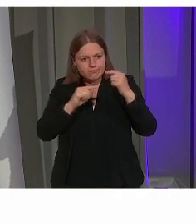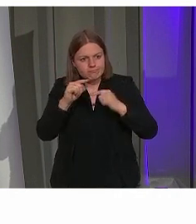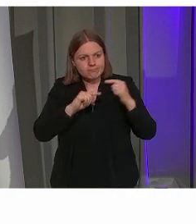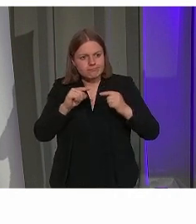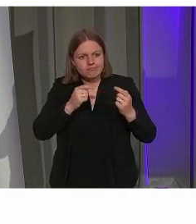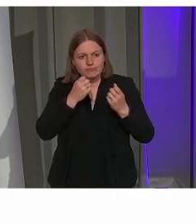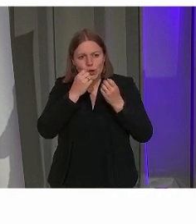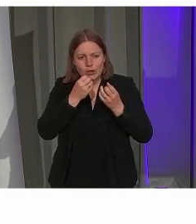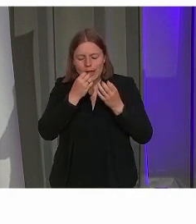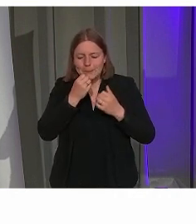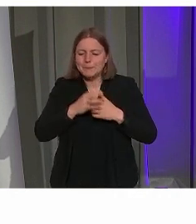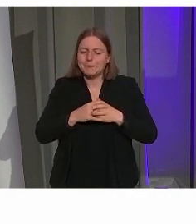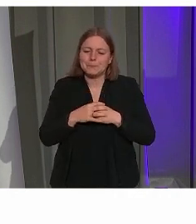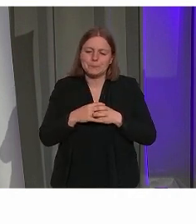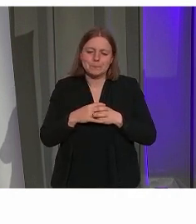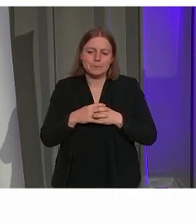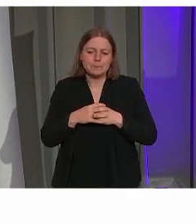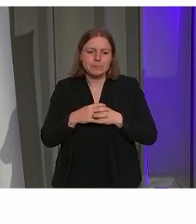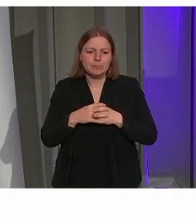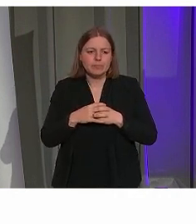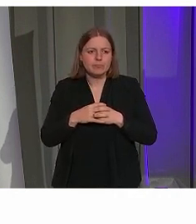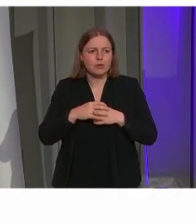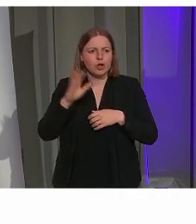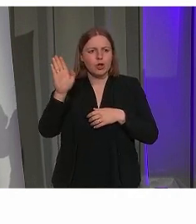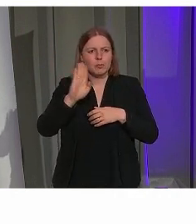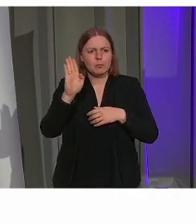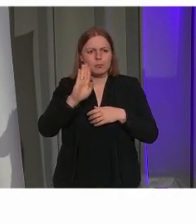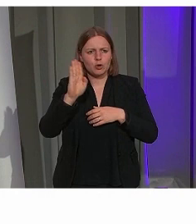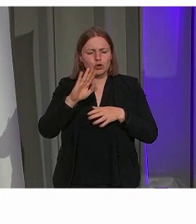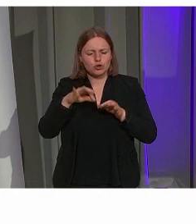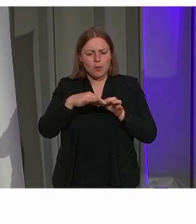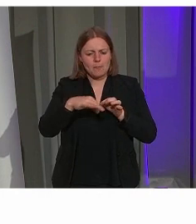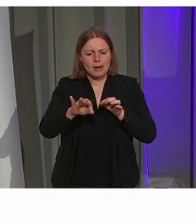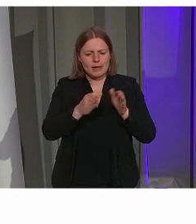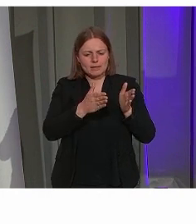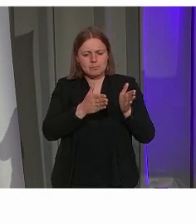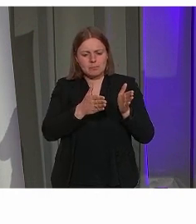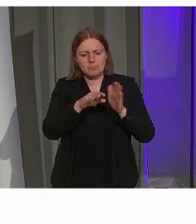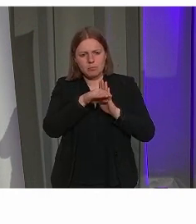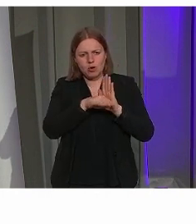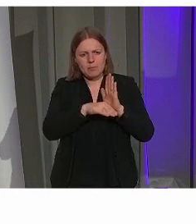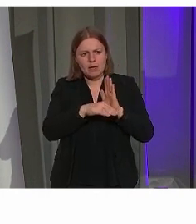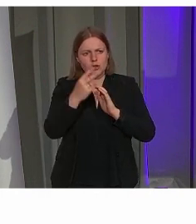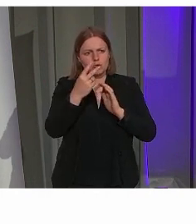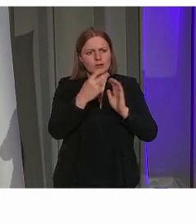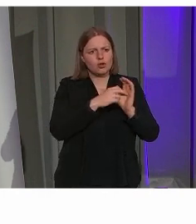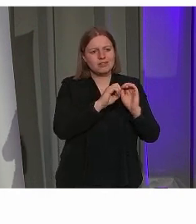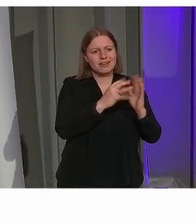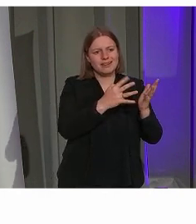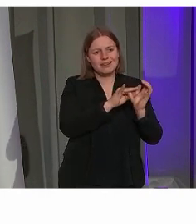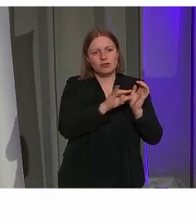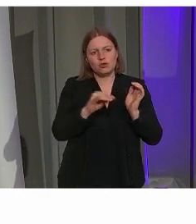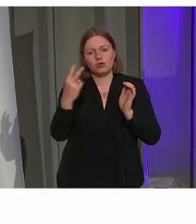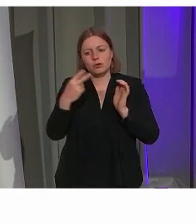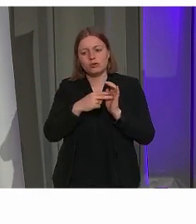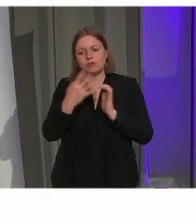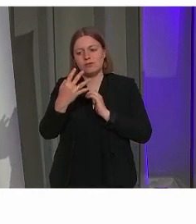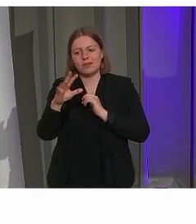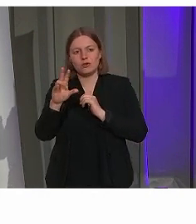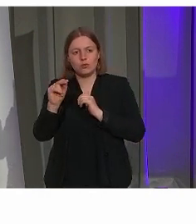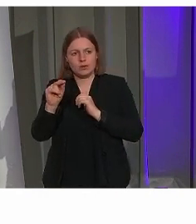it together with you today. In the policy program of 2019 in